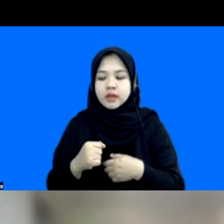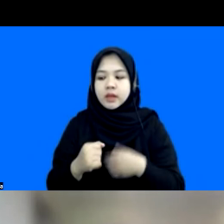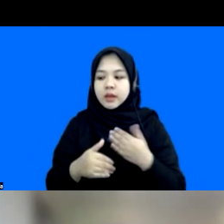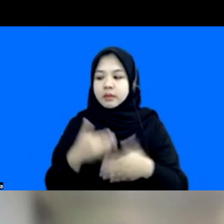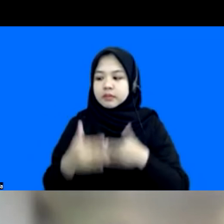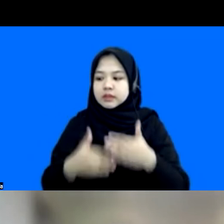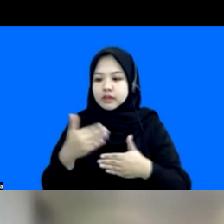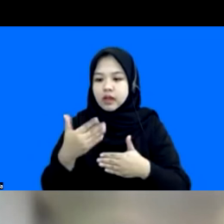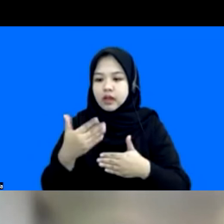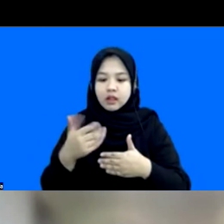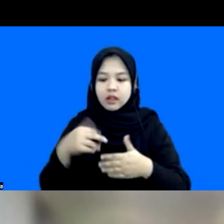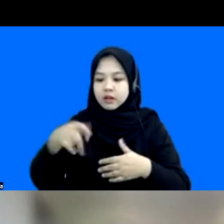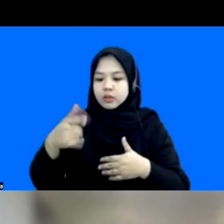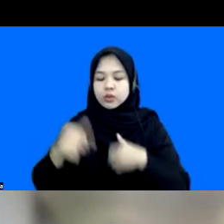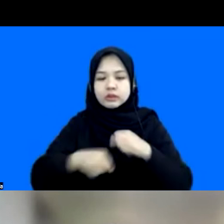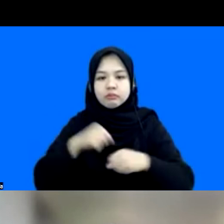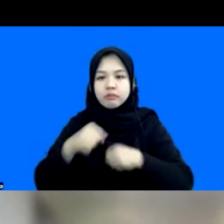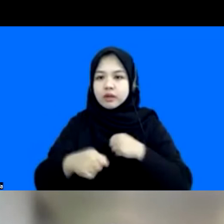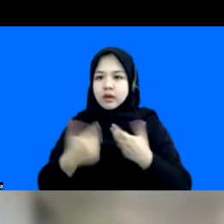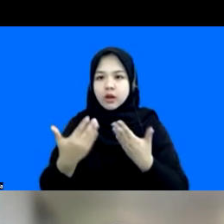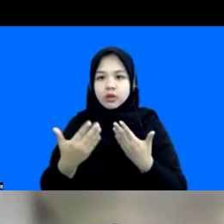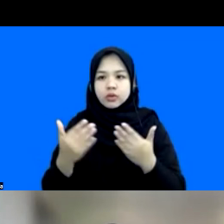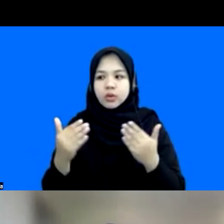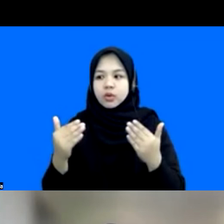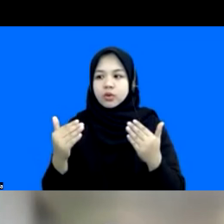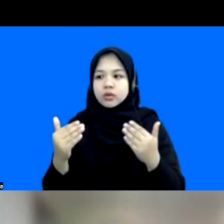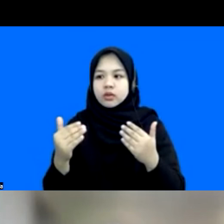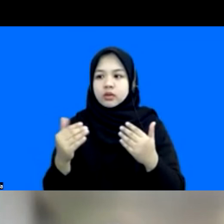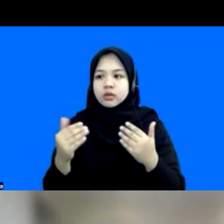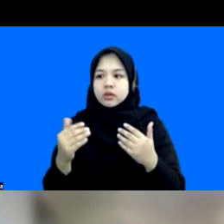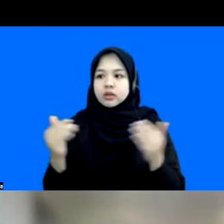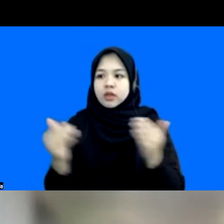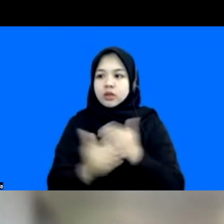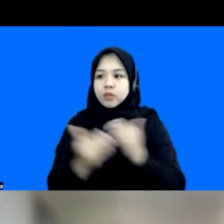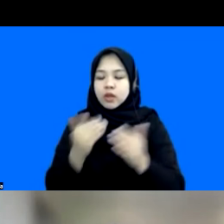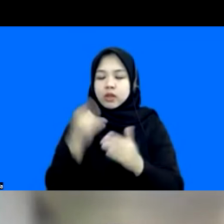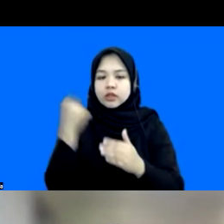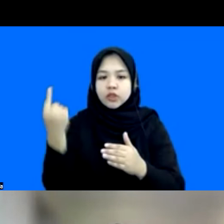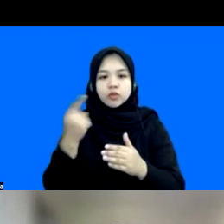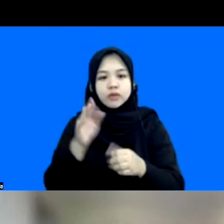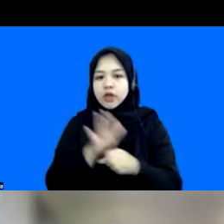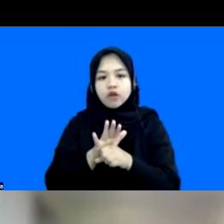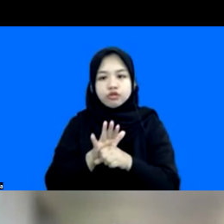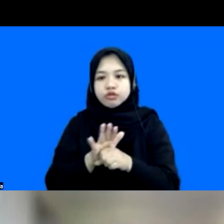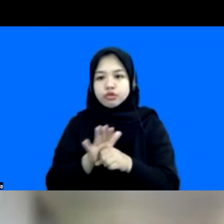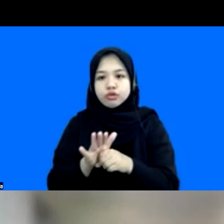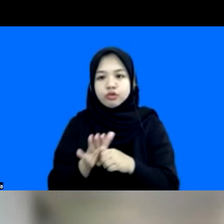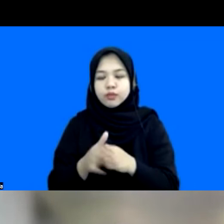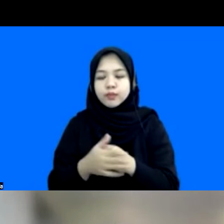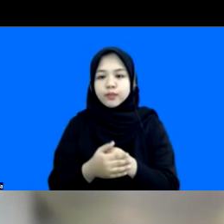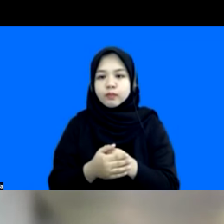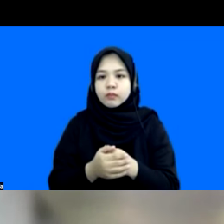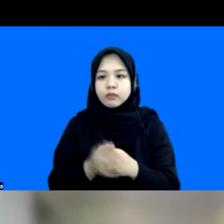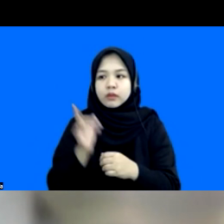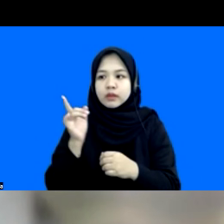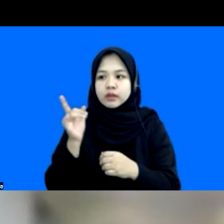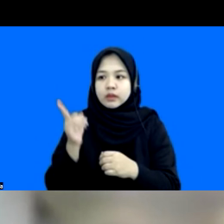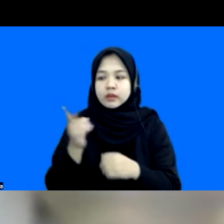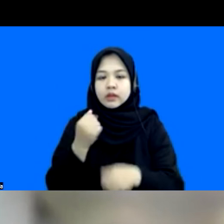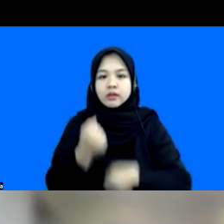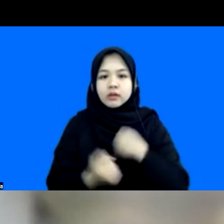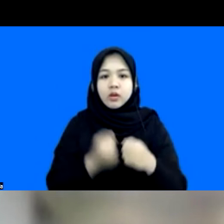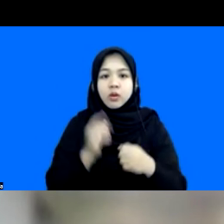or inadequate. And this is what the MOVES One Coalition is trying to change. And how do we push for